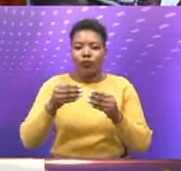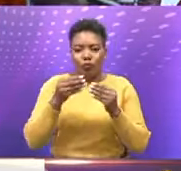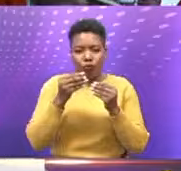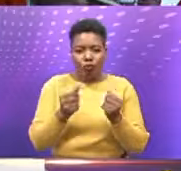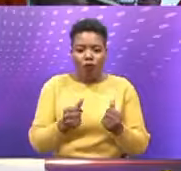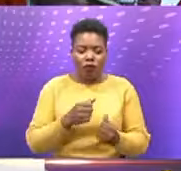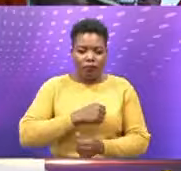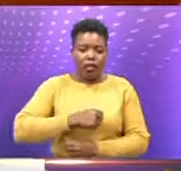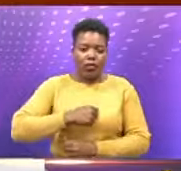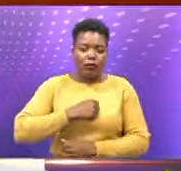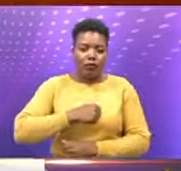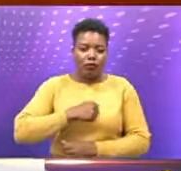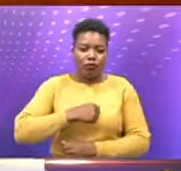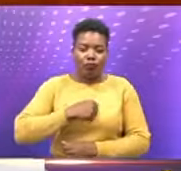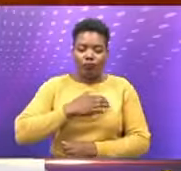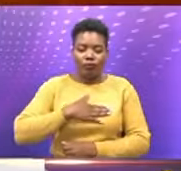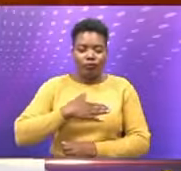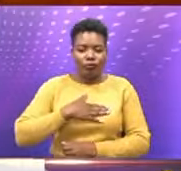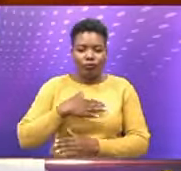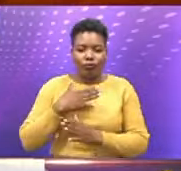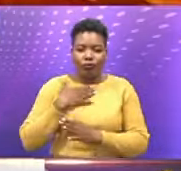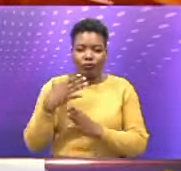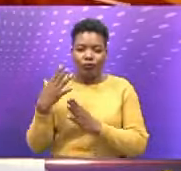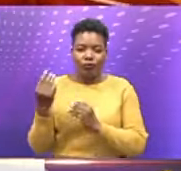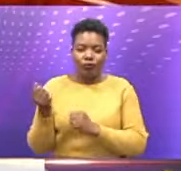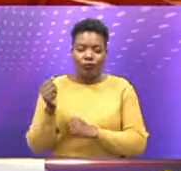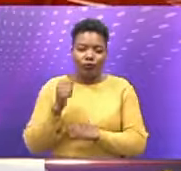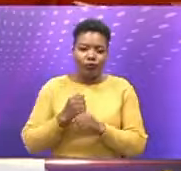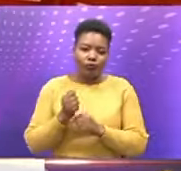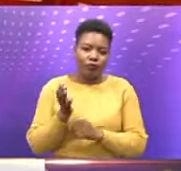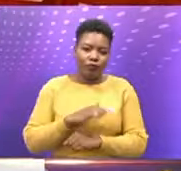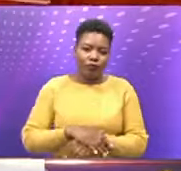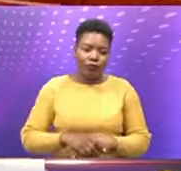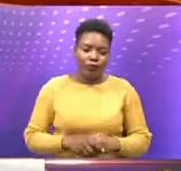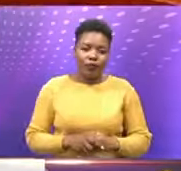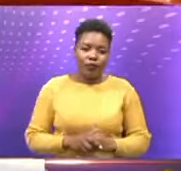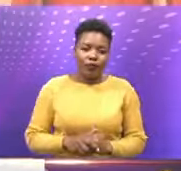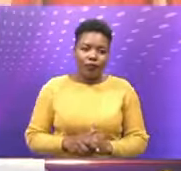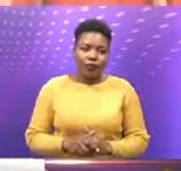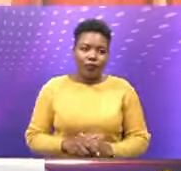kuwa resolved. Chris Owino, Ramogi TV, Nairobi.